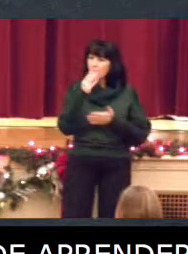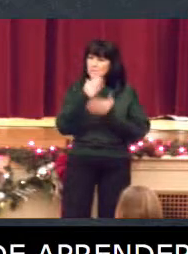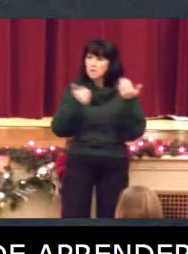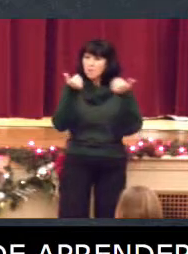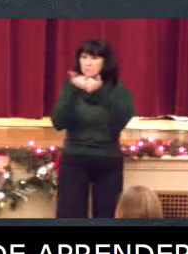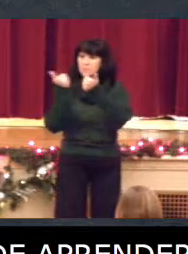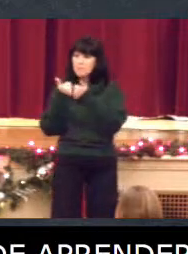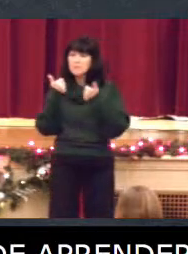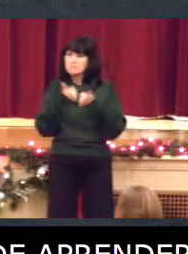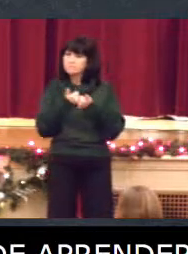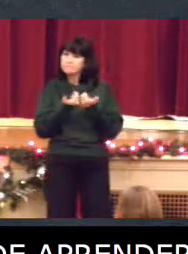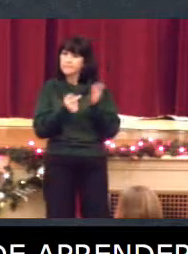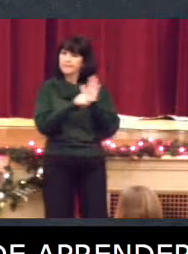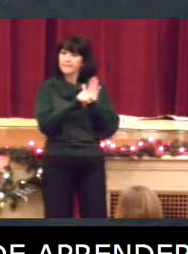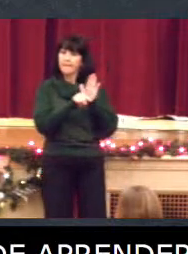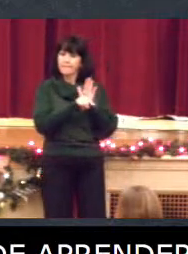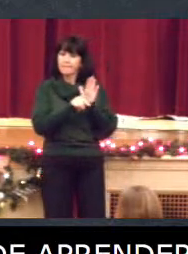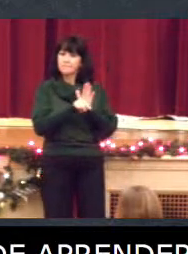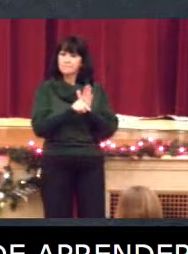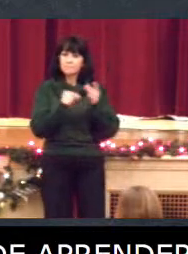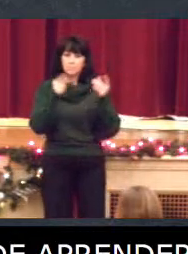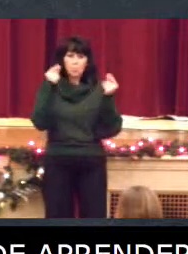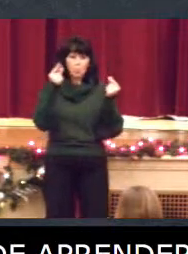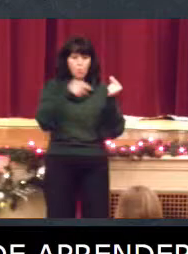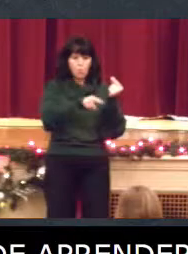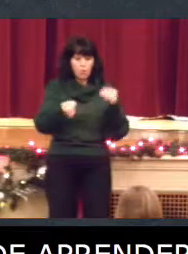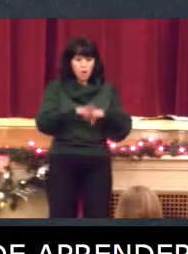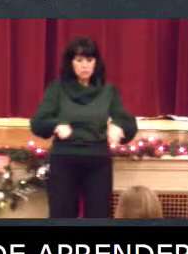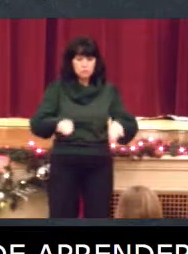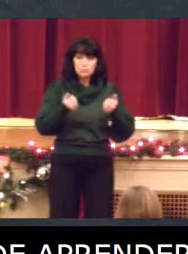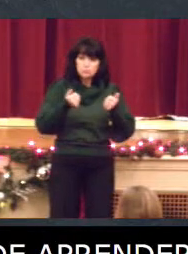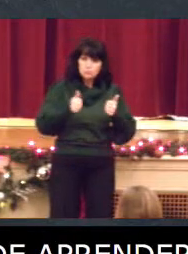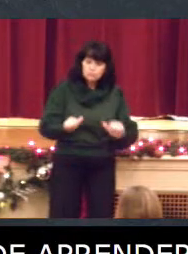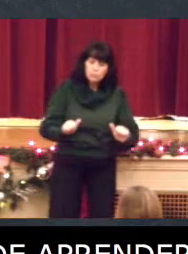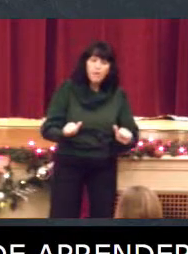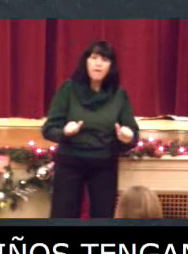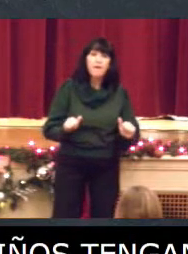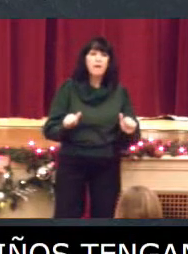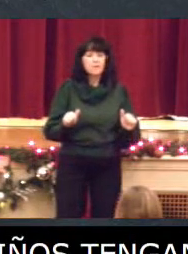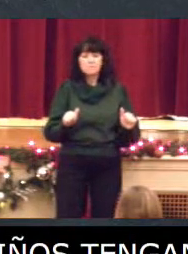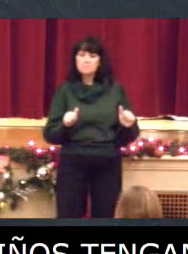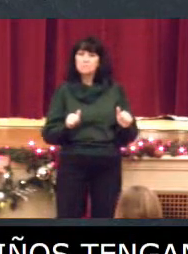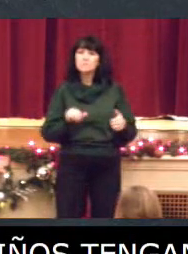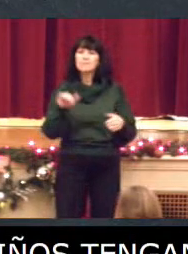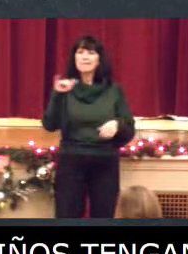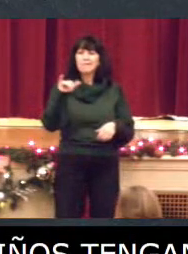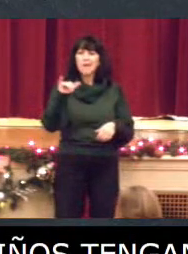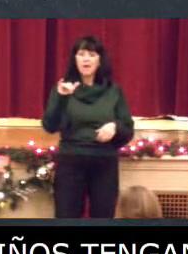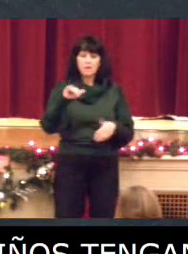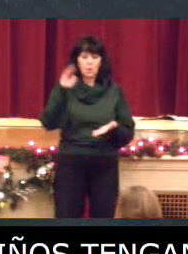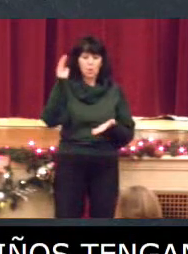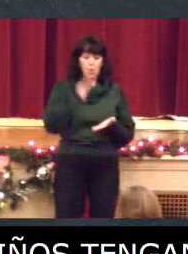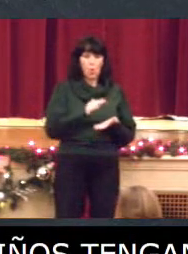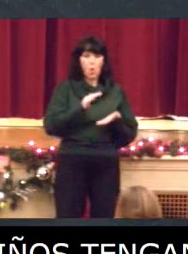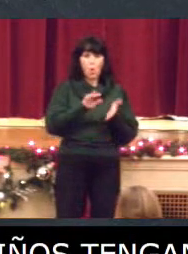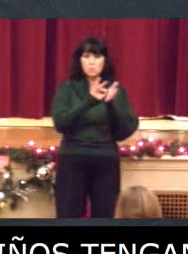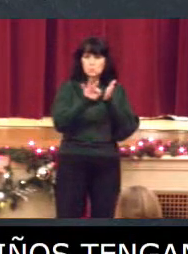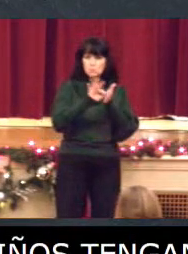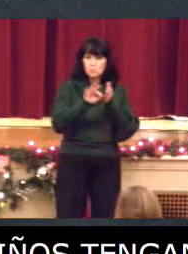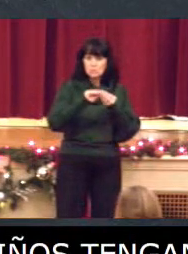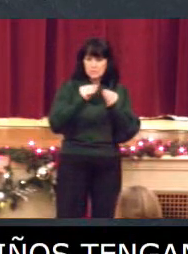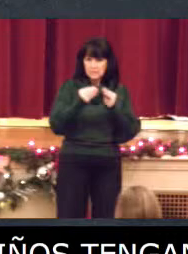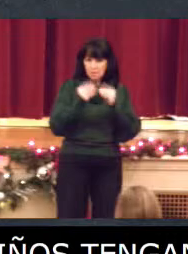from being successful. Low achievement rates, high absenteeism. The one that I haven't talked about